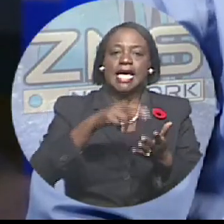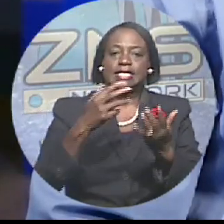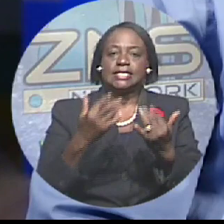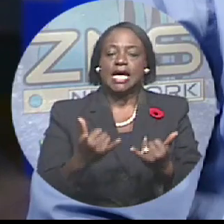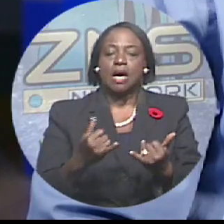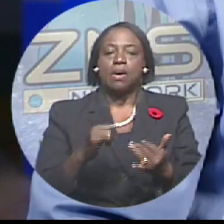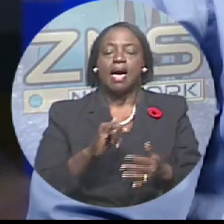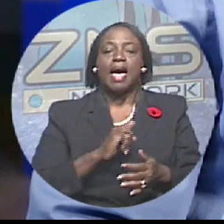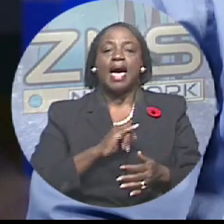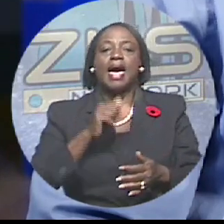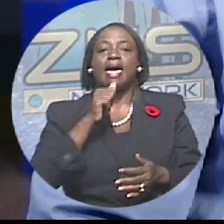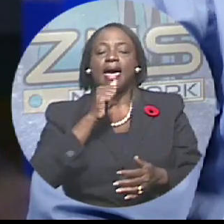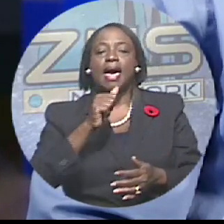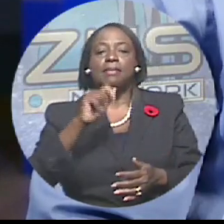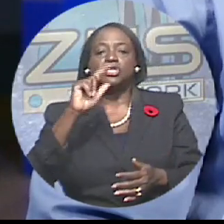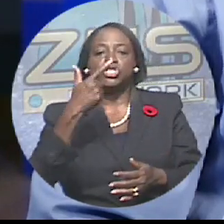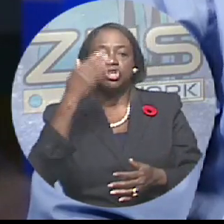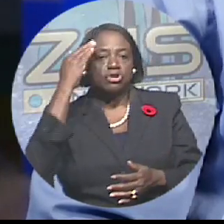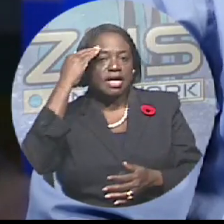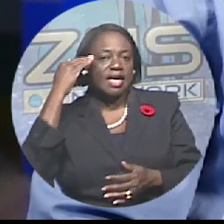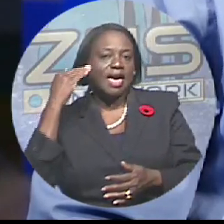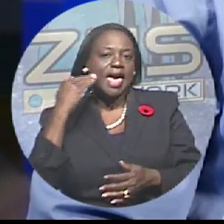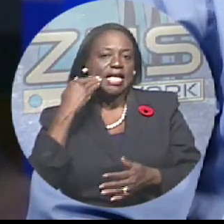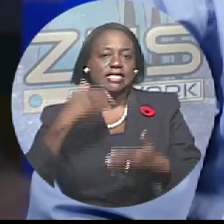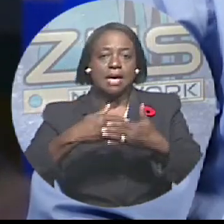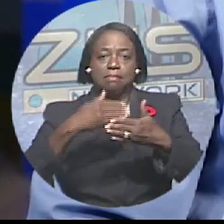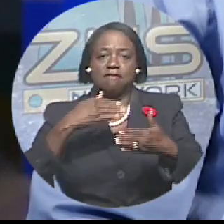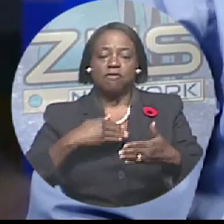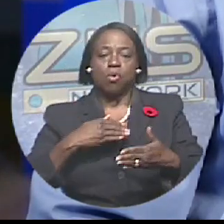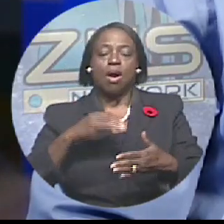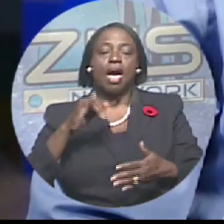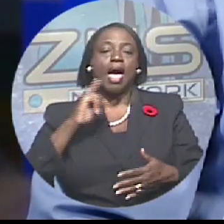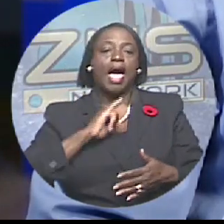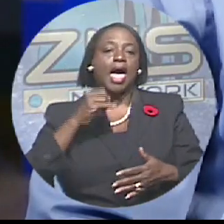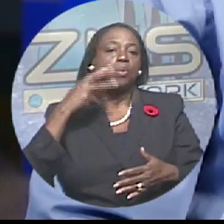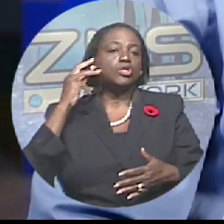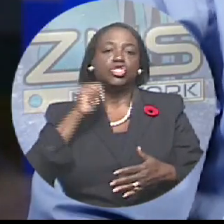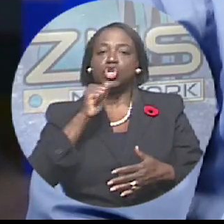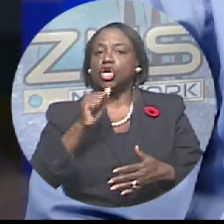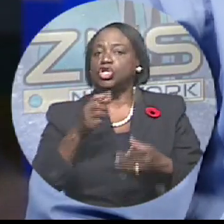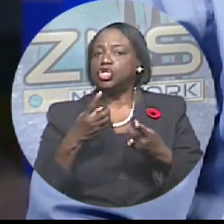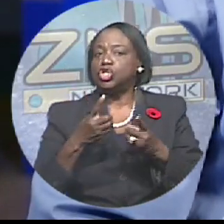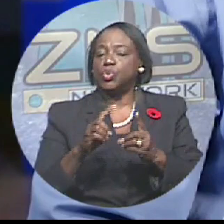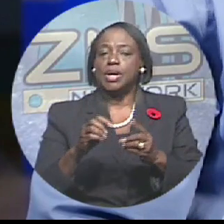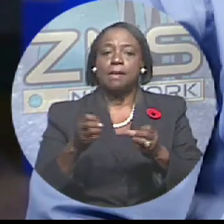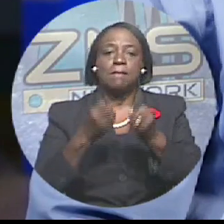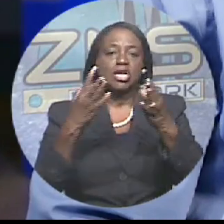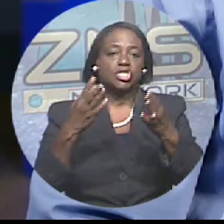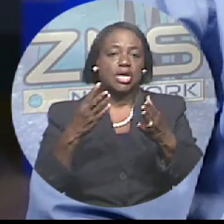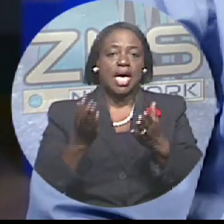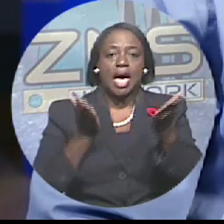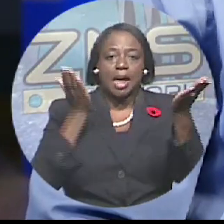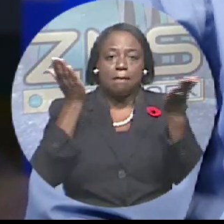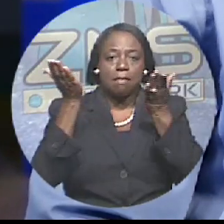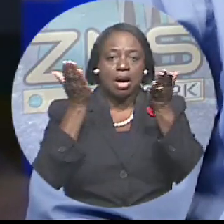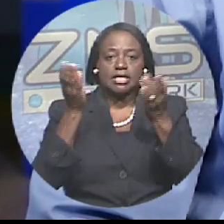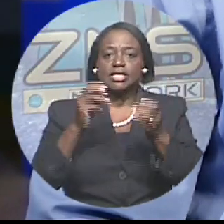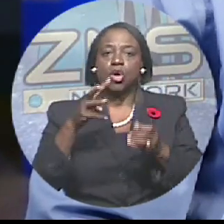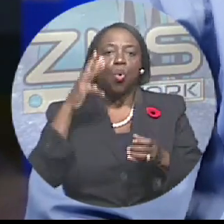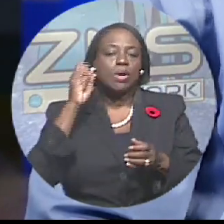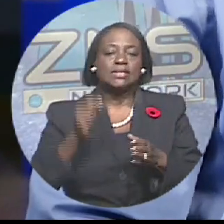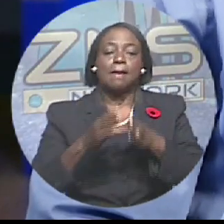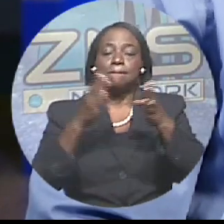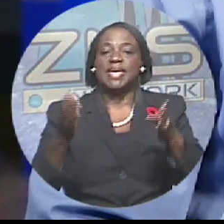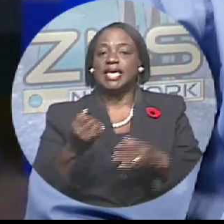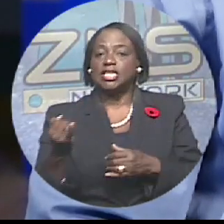as it stands now, I am turning heads. And before, I wasn't doing so much. So marketing was one of the biggest issues. But also,